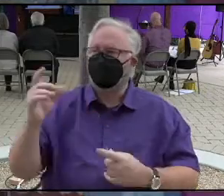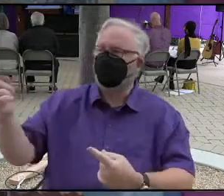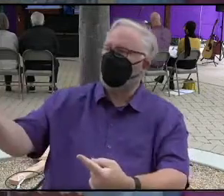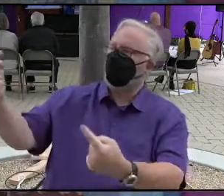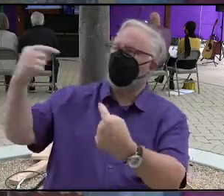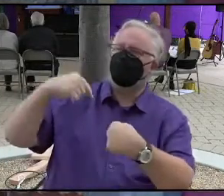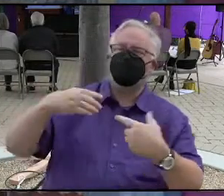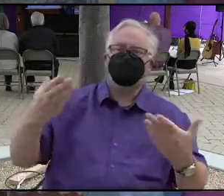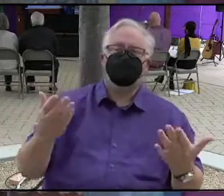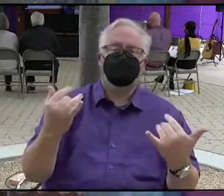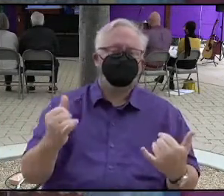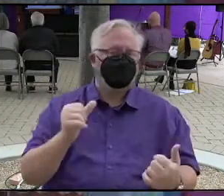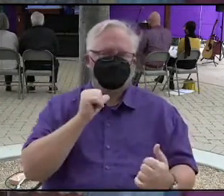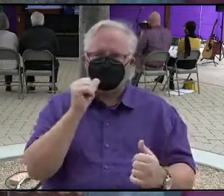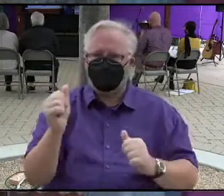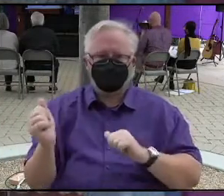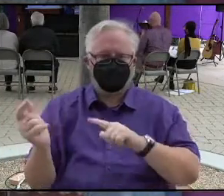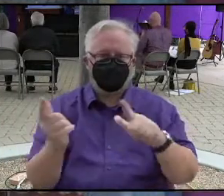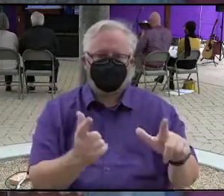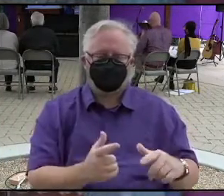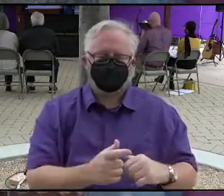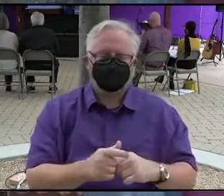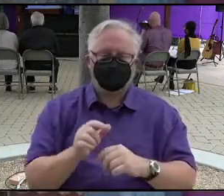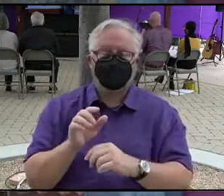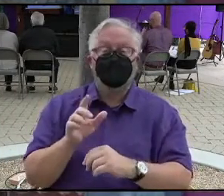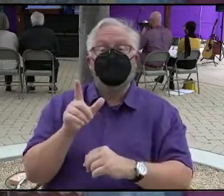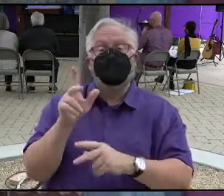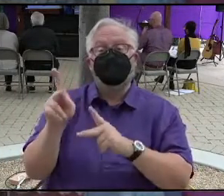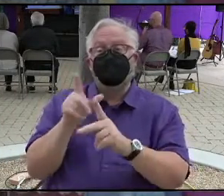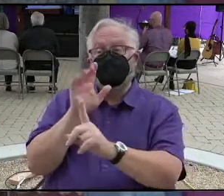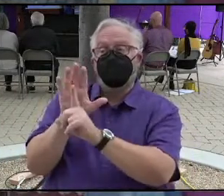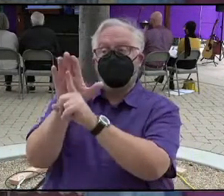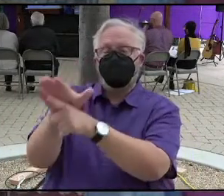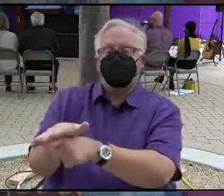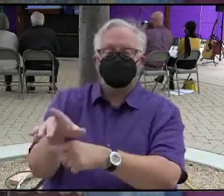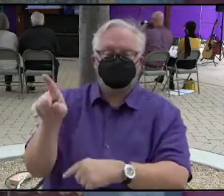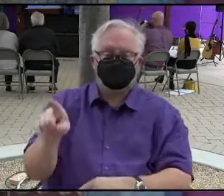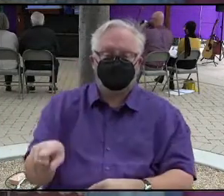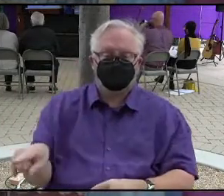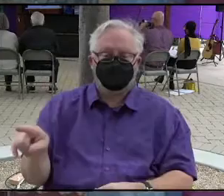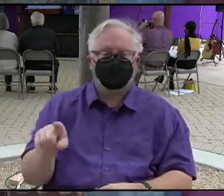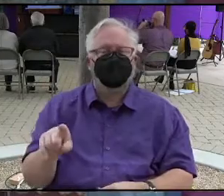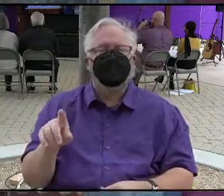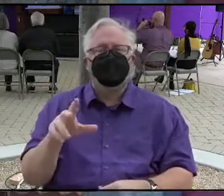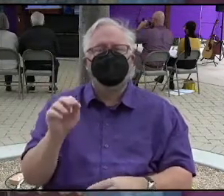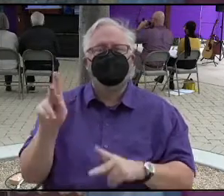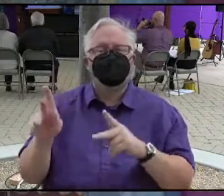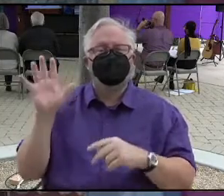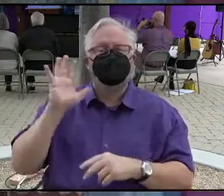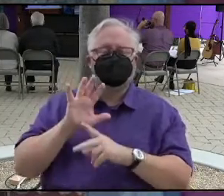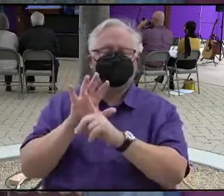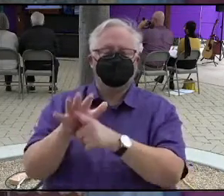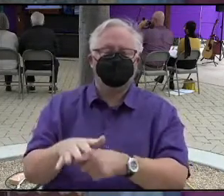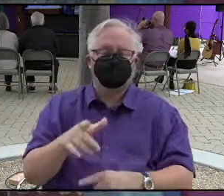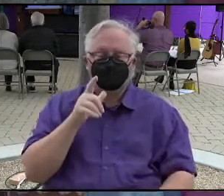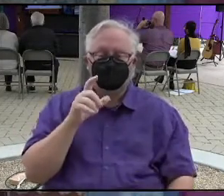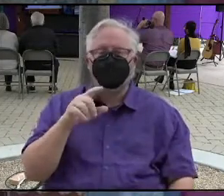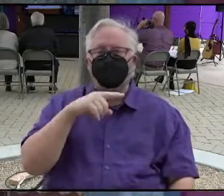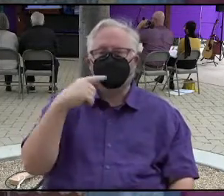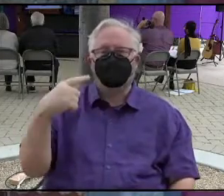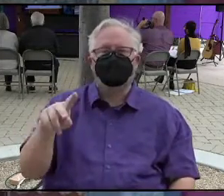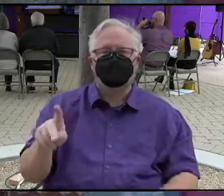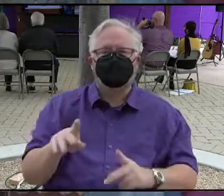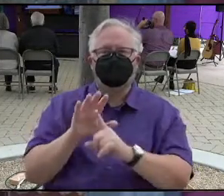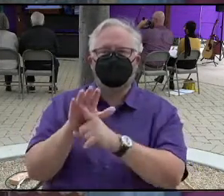this nation now, not all, the oppressors of Jaakko and Sanna-Kaisa were the Russians,